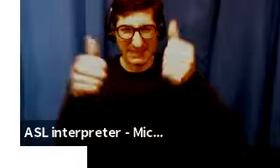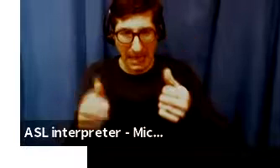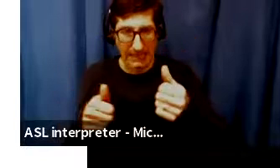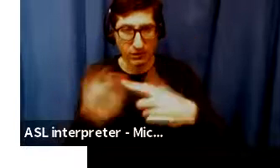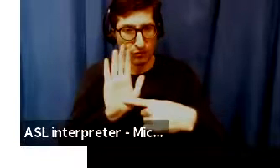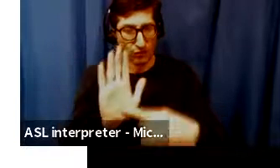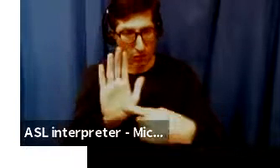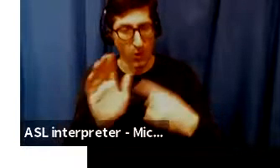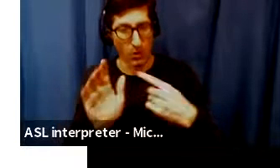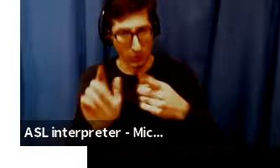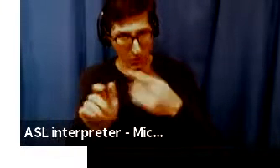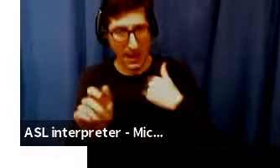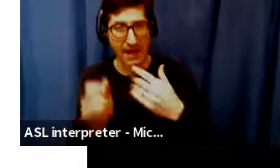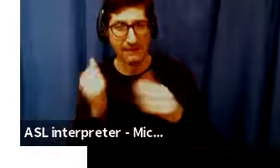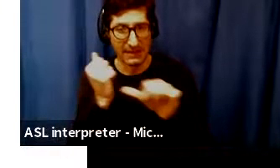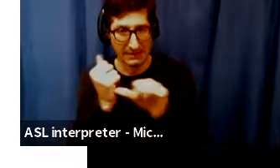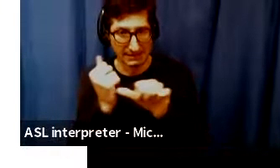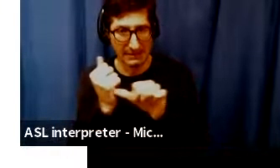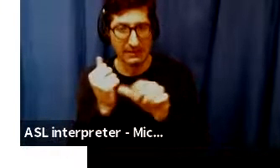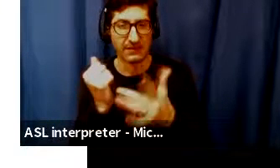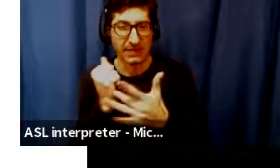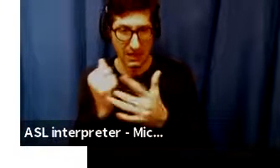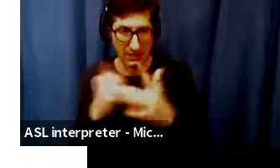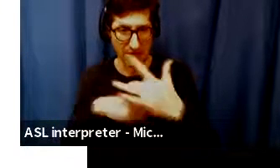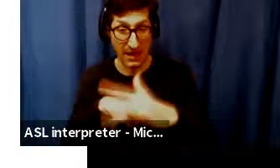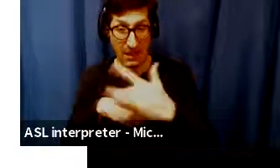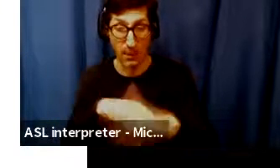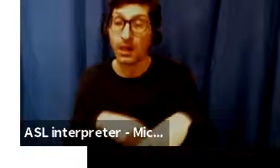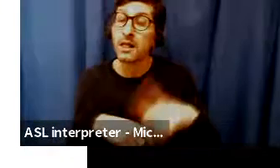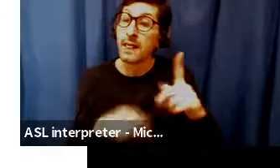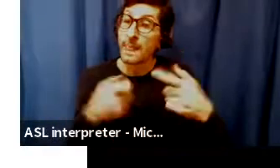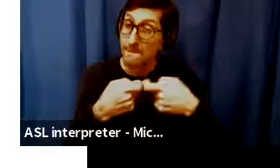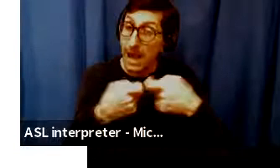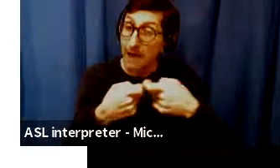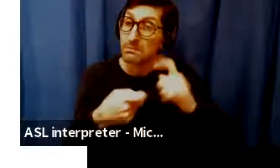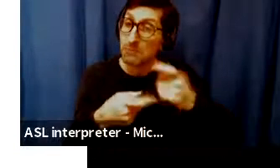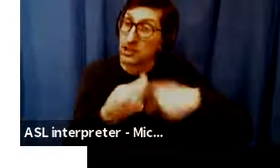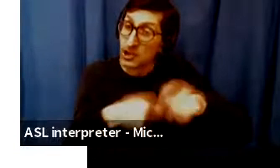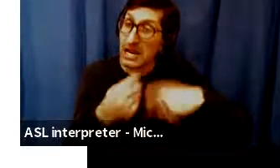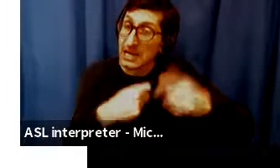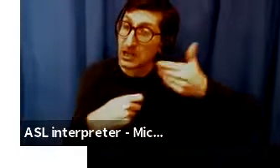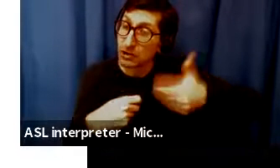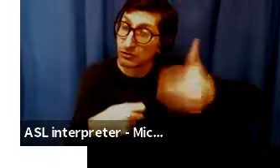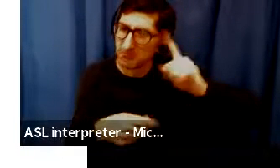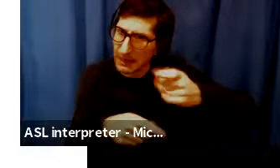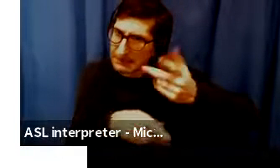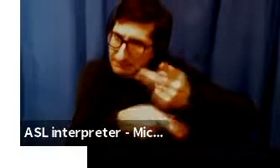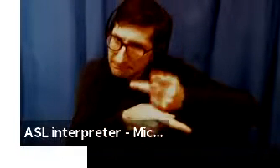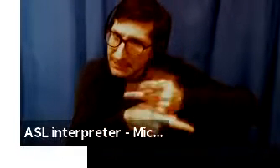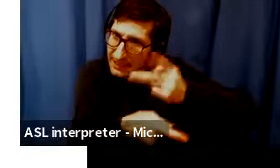in working order. So the batteries need to be changed. They need to be tried out